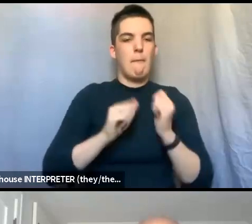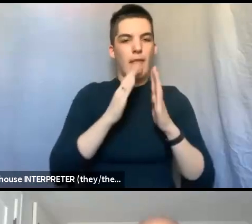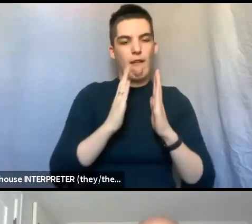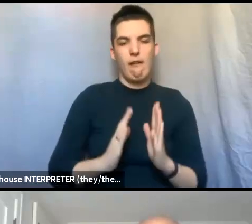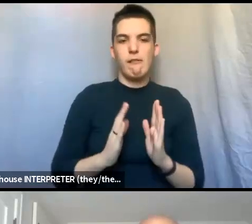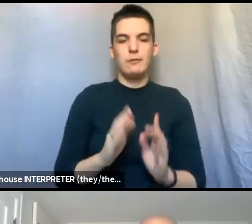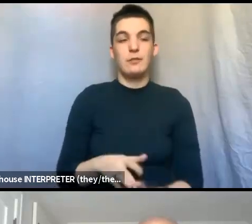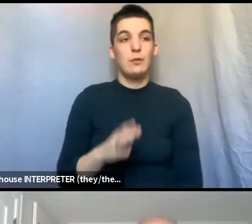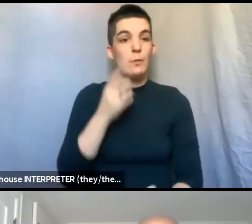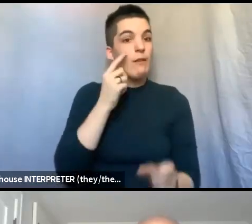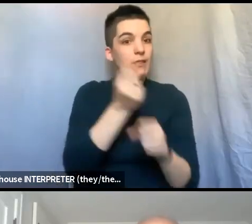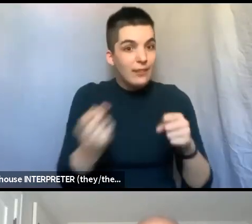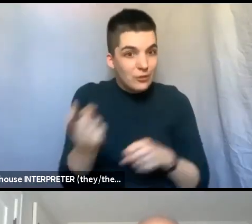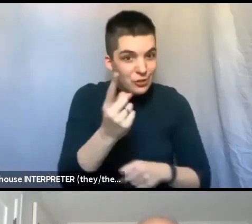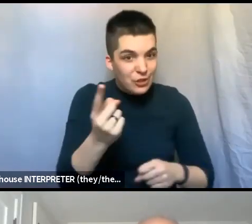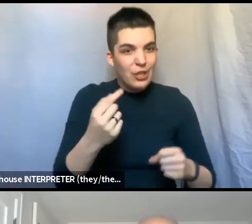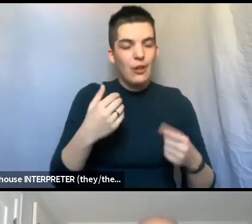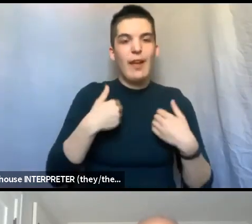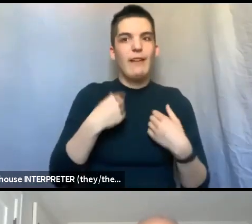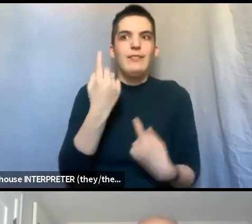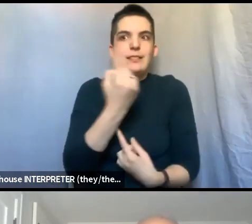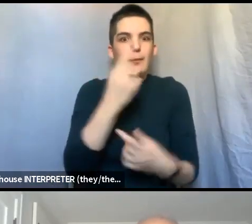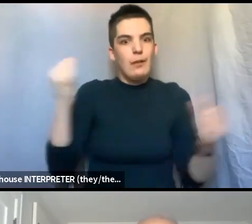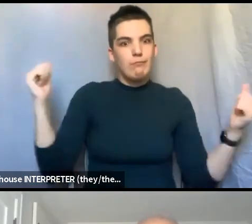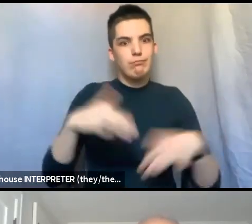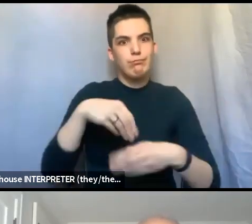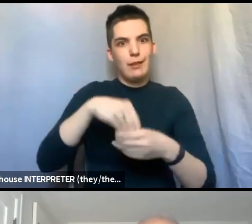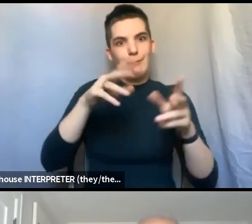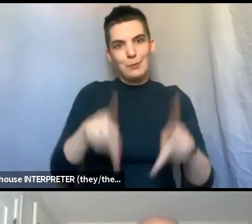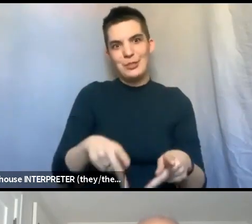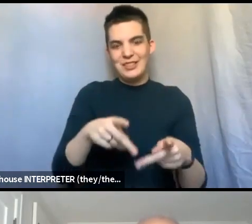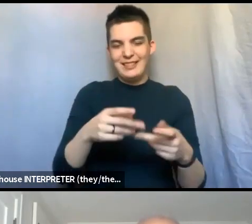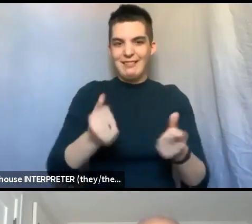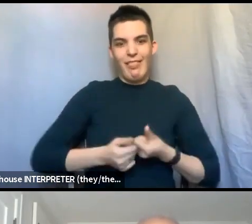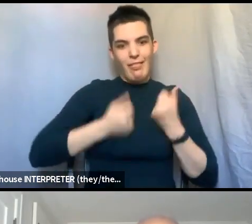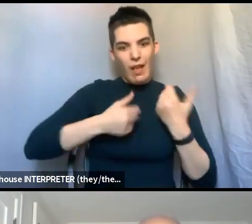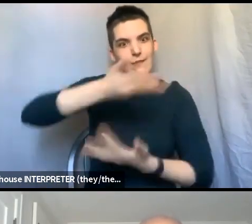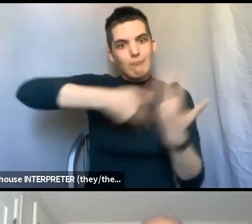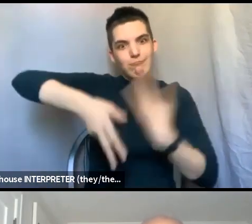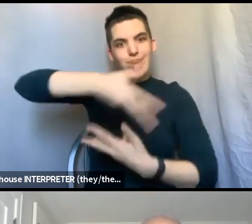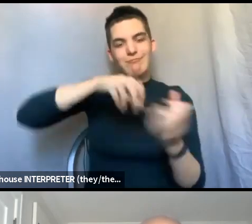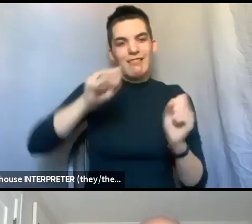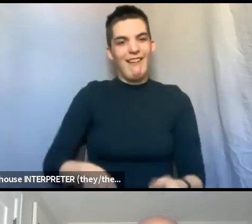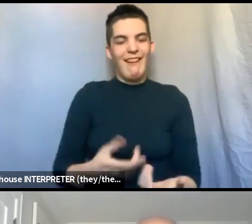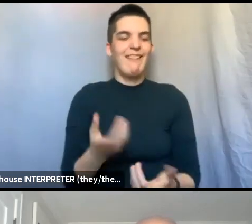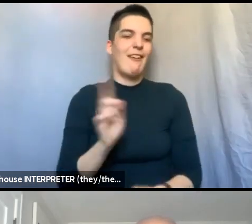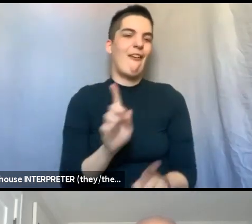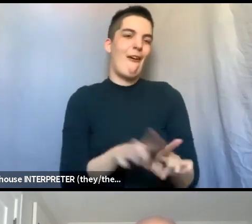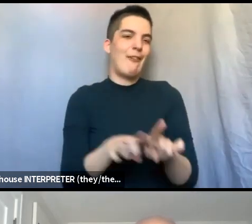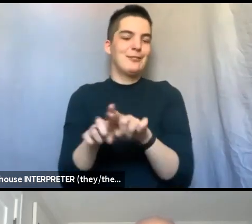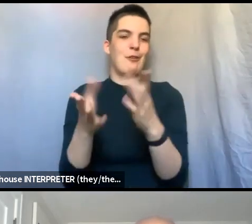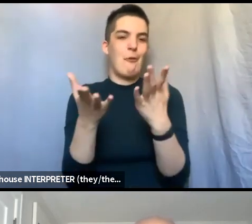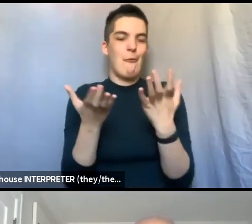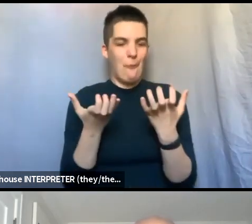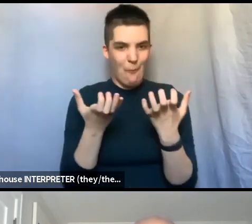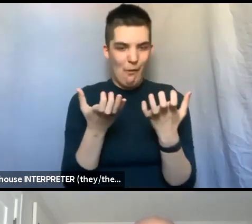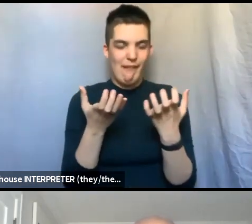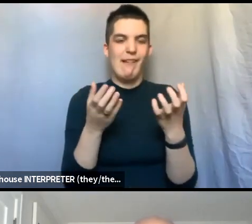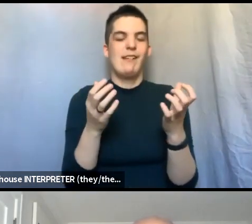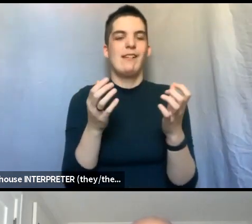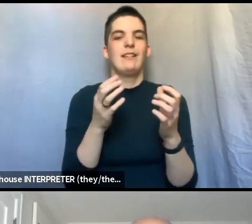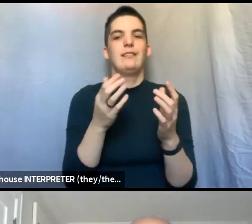next year having something in person and live. So that would be great. And we also want to thank HowlRound for their